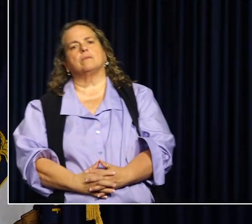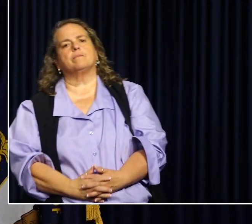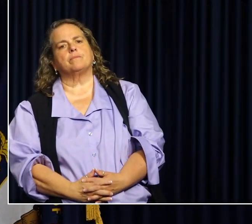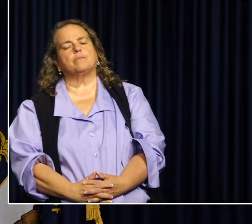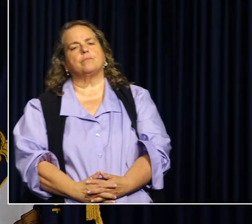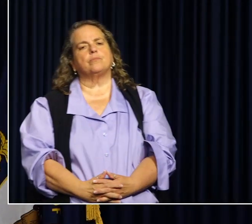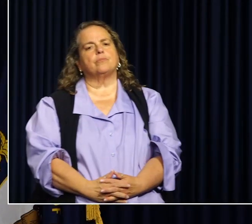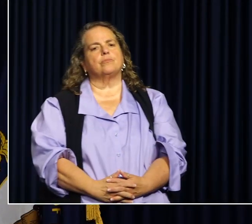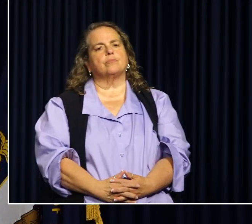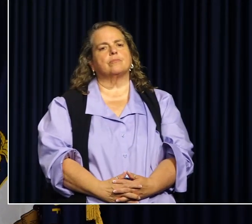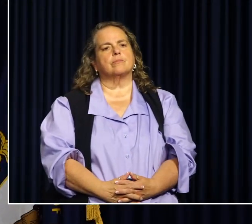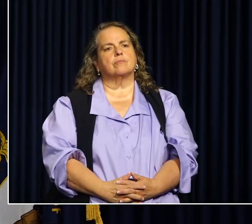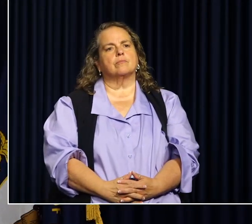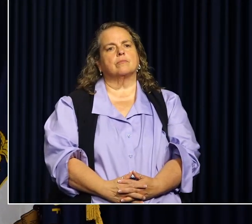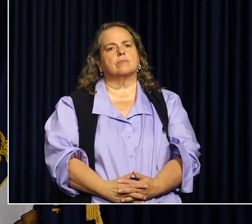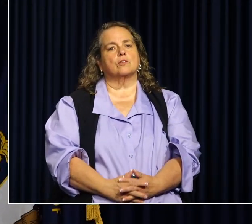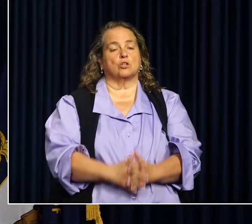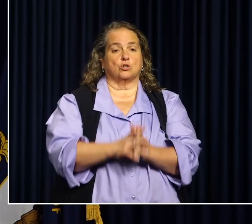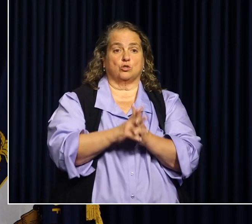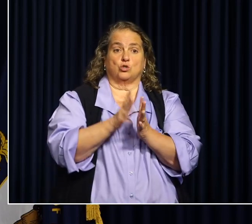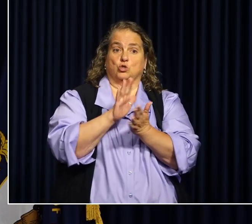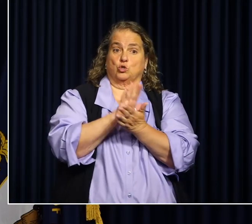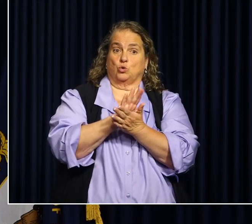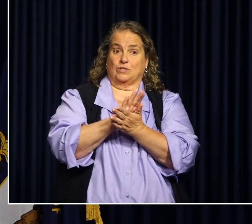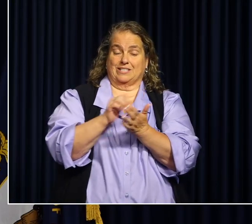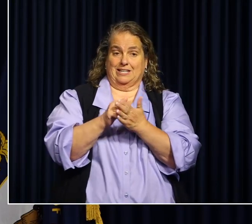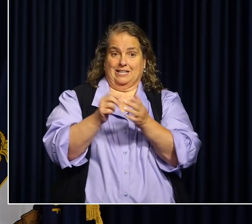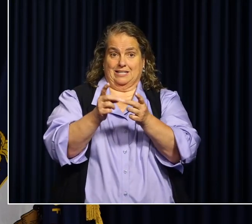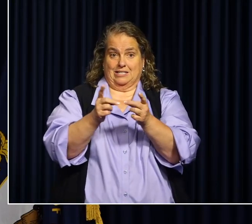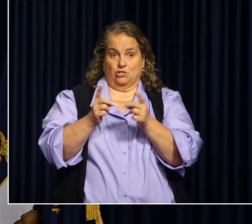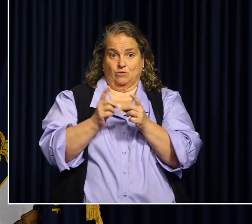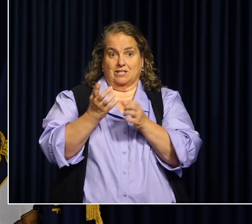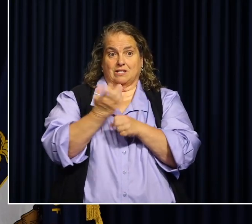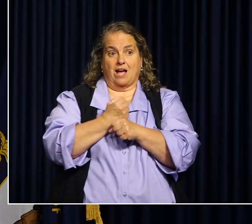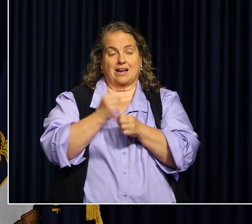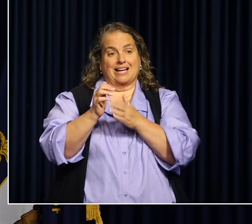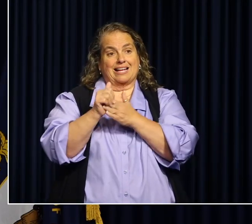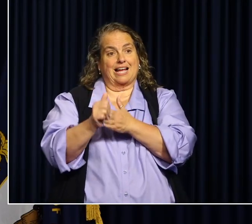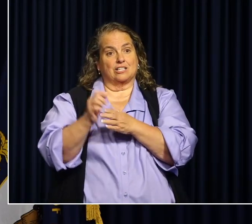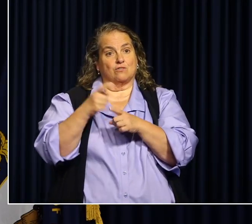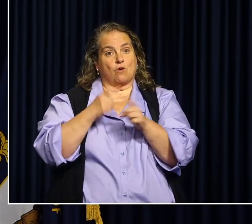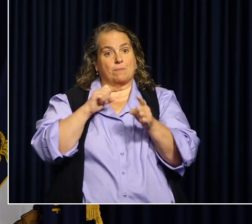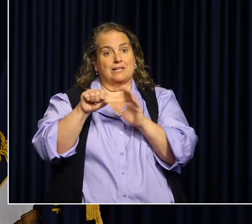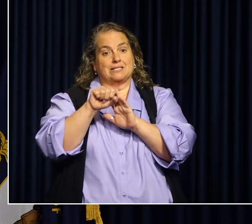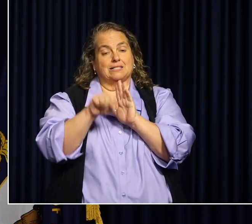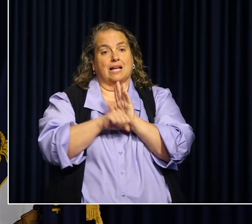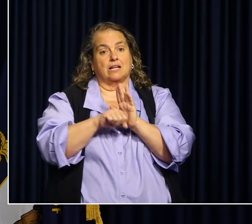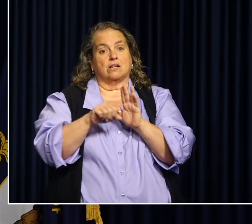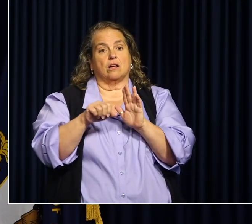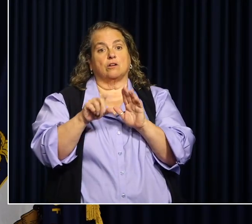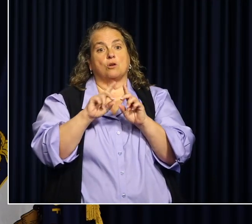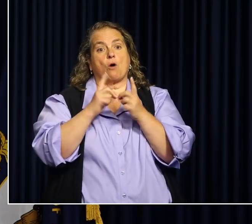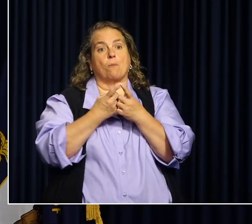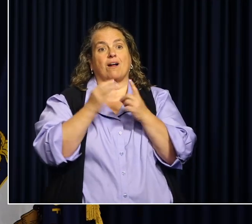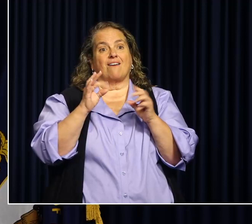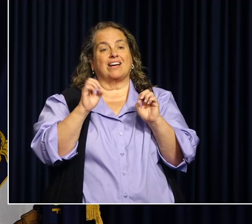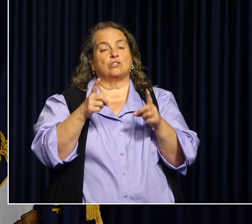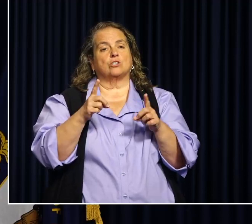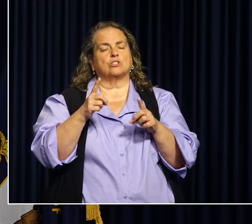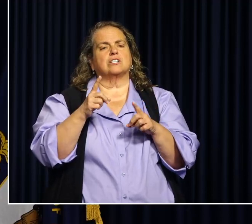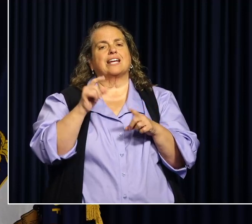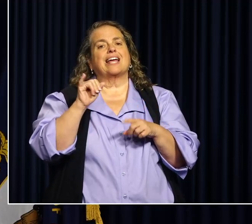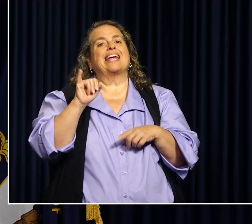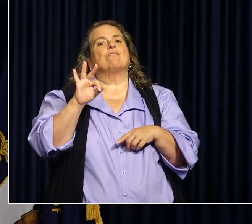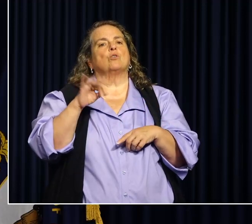Yes. Schools and districts got some guidance today from the State Department of Education about what kinds of things Right. we need to